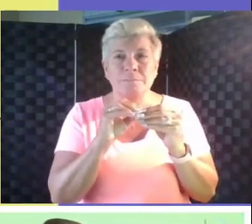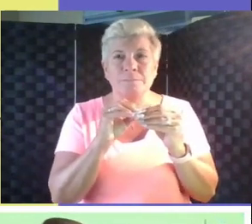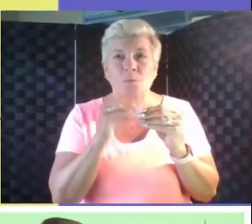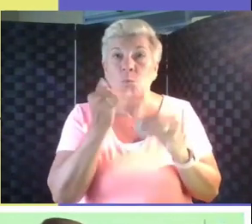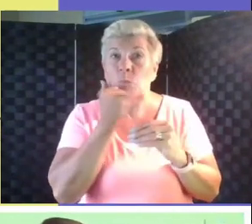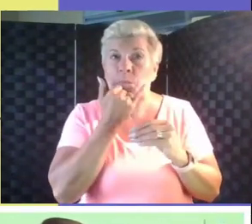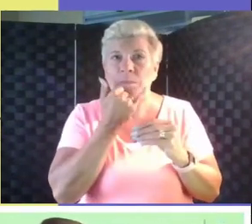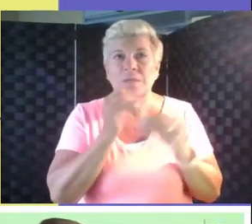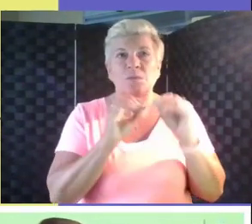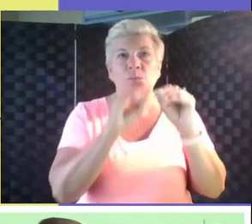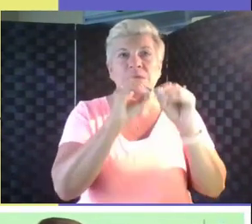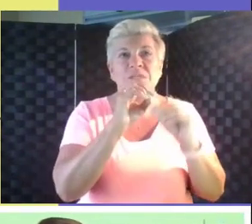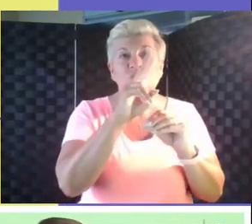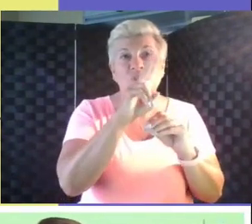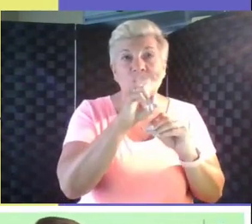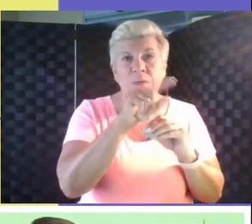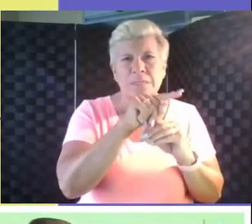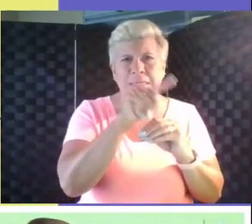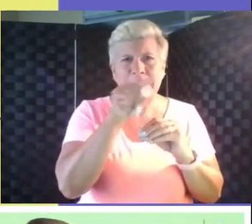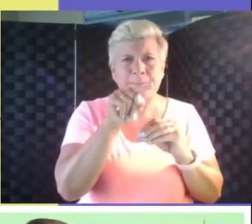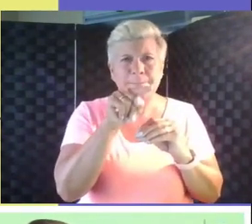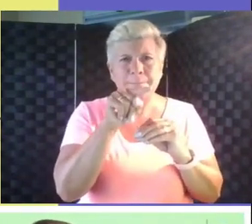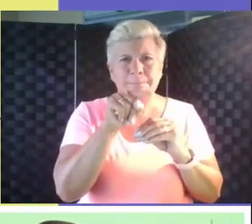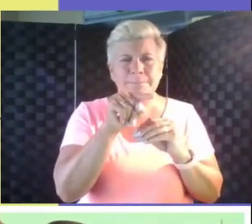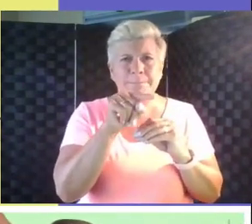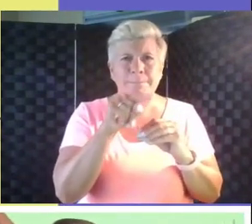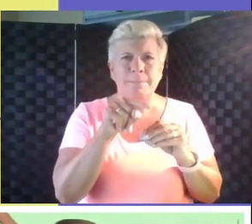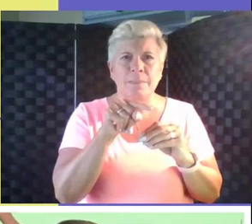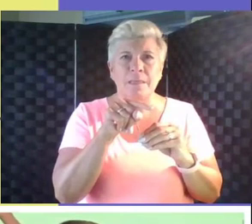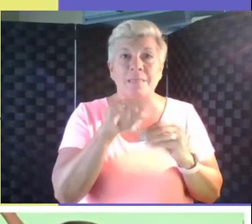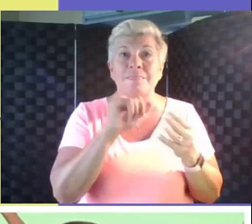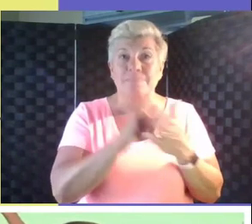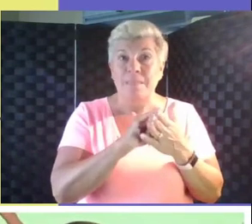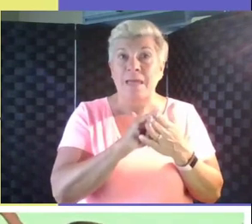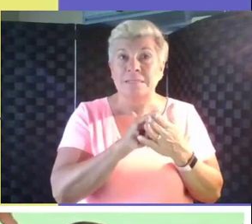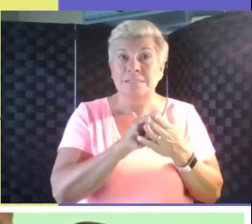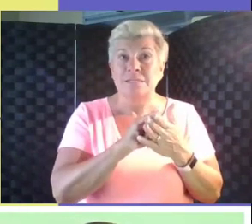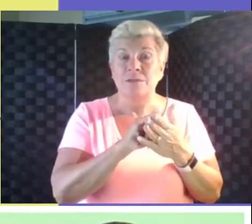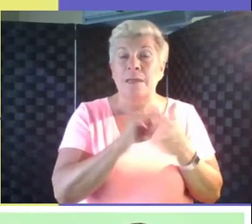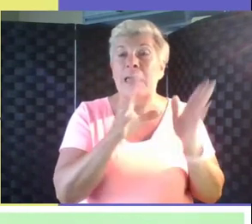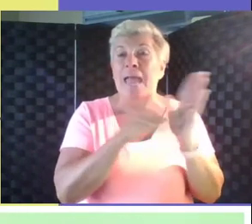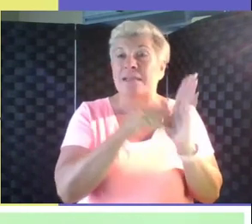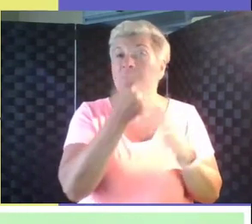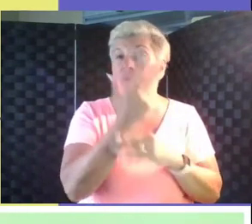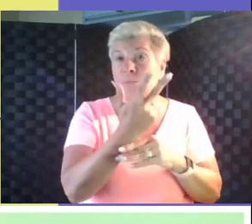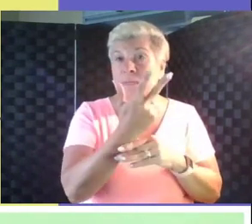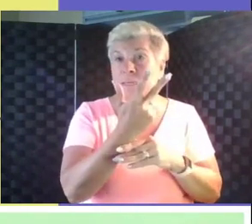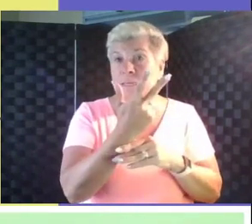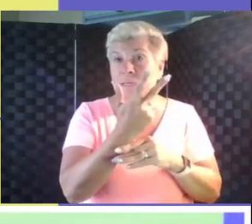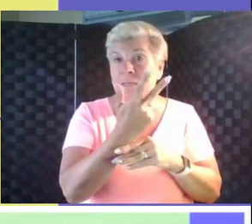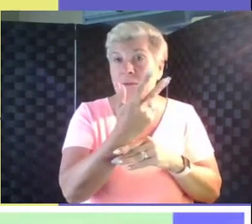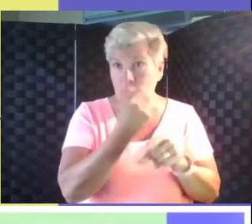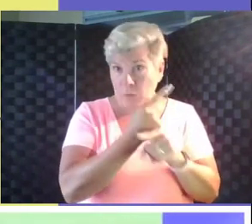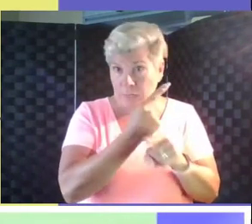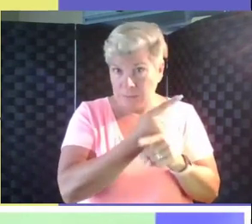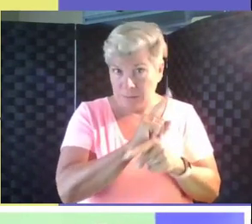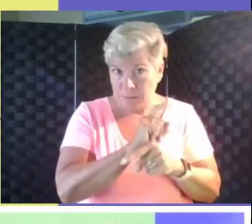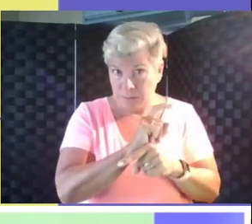go. Put the number 200 here. That's a distance of 3. Do you